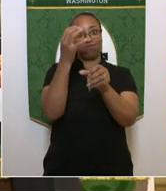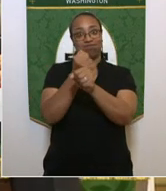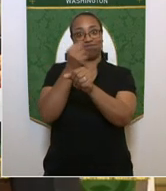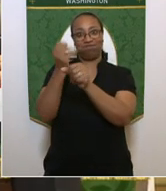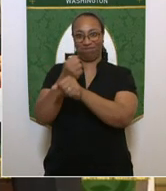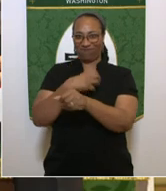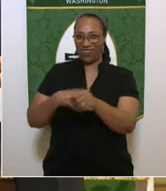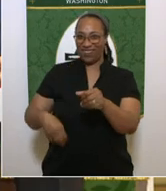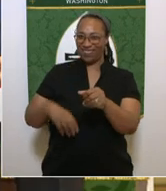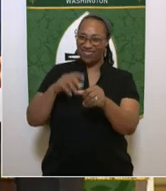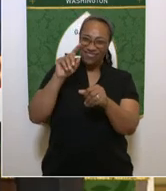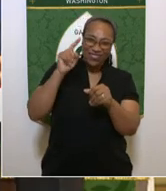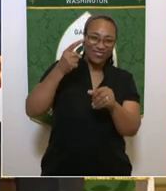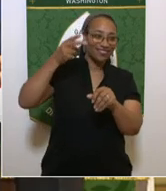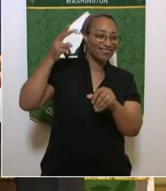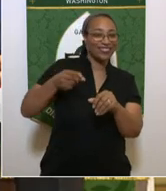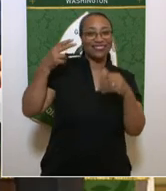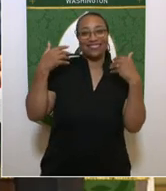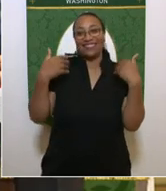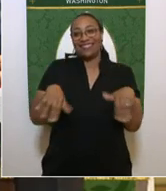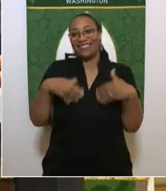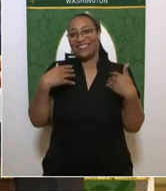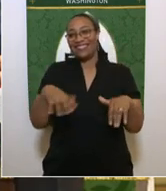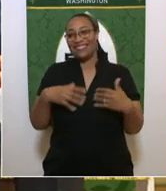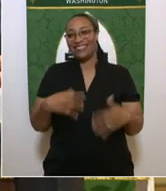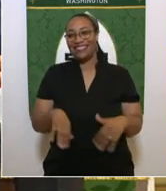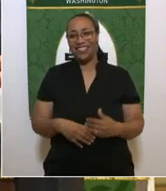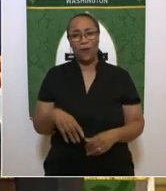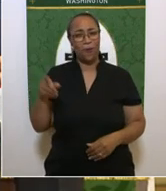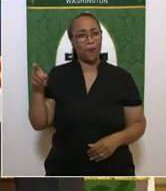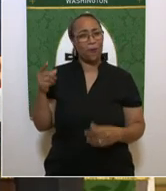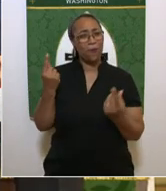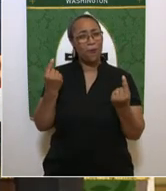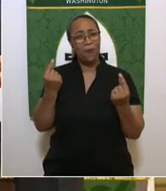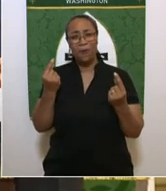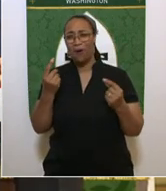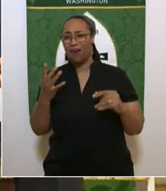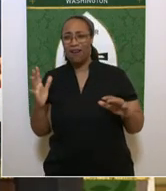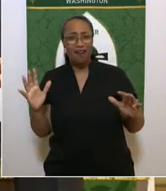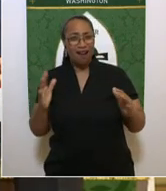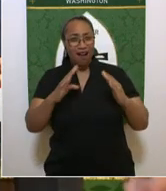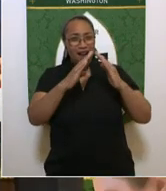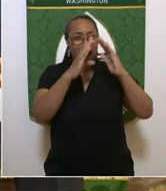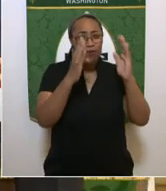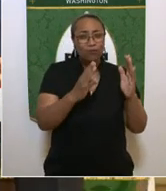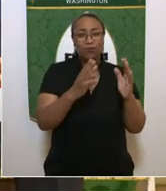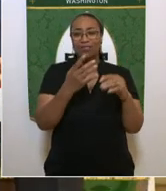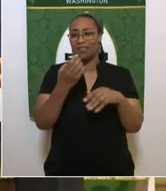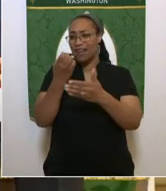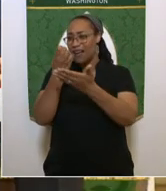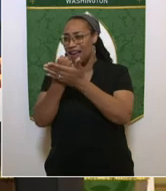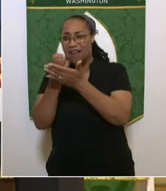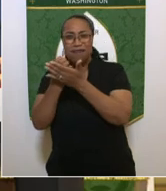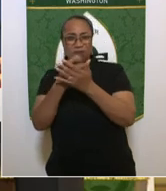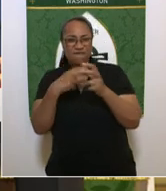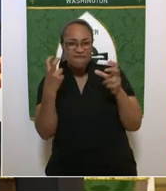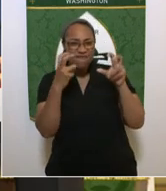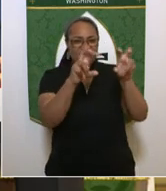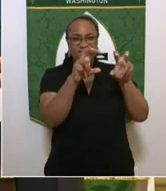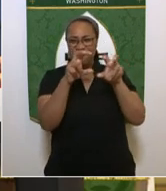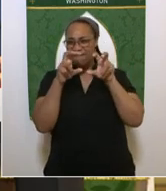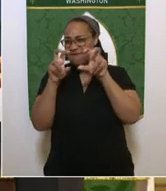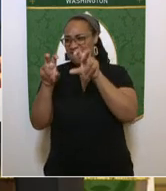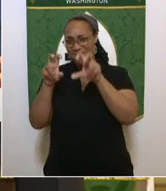and economic opportunities for the people of Washington, D.C. In addition to her many accomplishments,